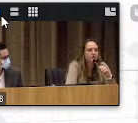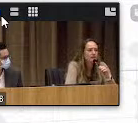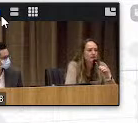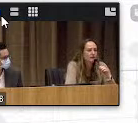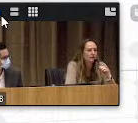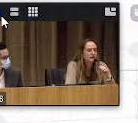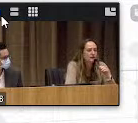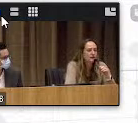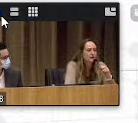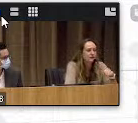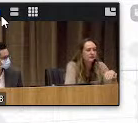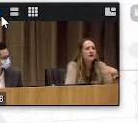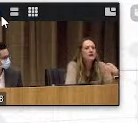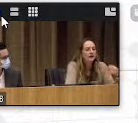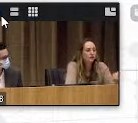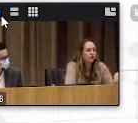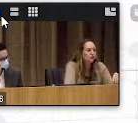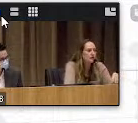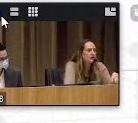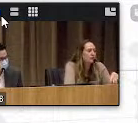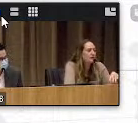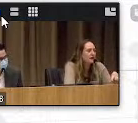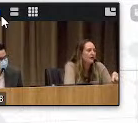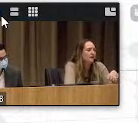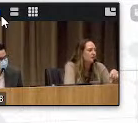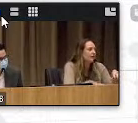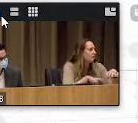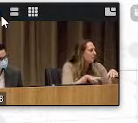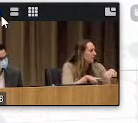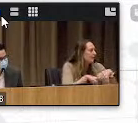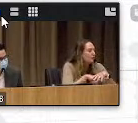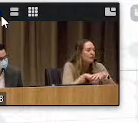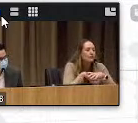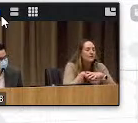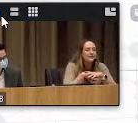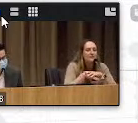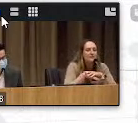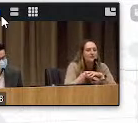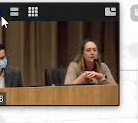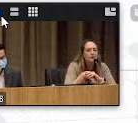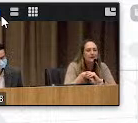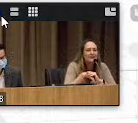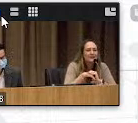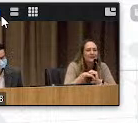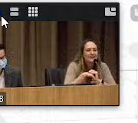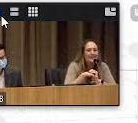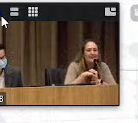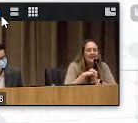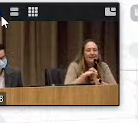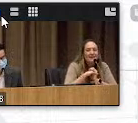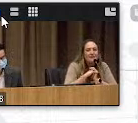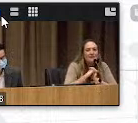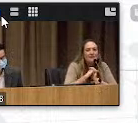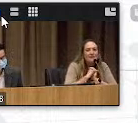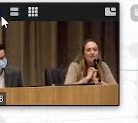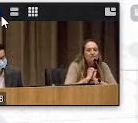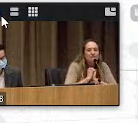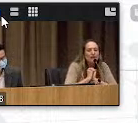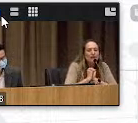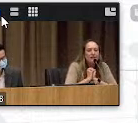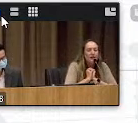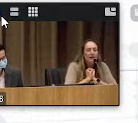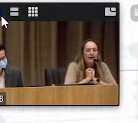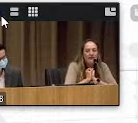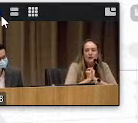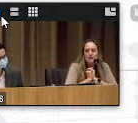had monthly meetings for the ICUs, and we could maintain that in a lighter way, but